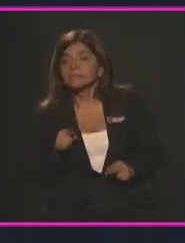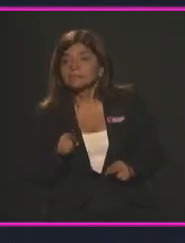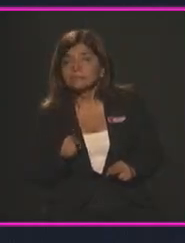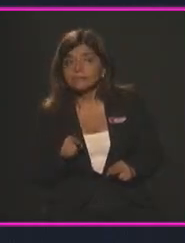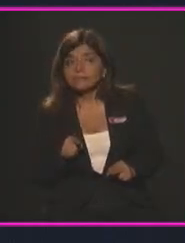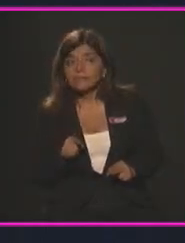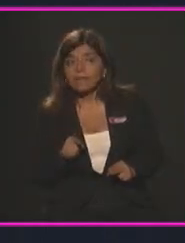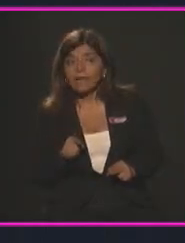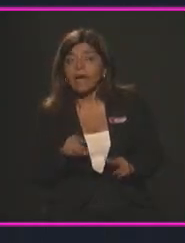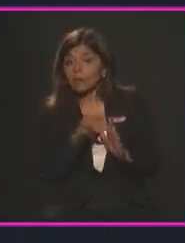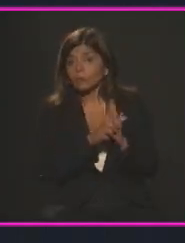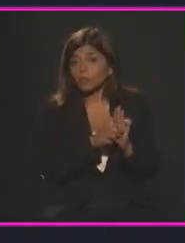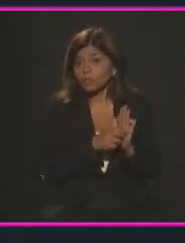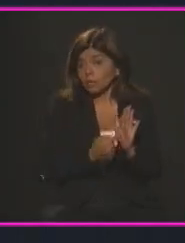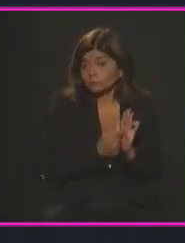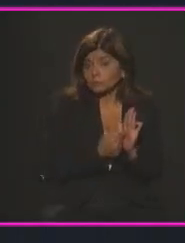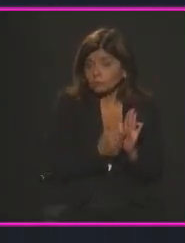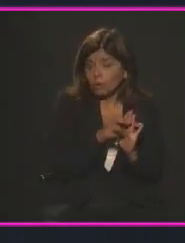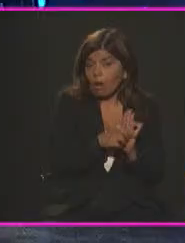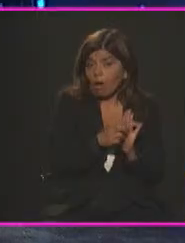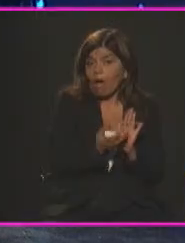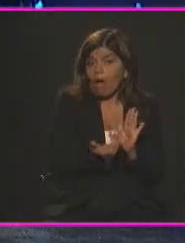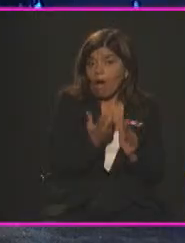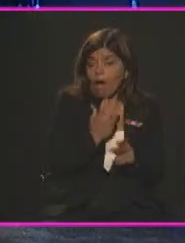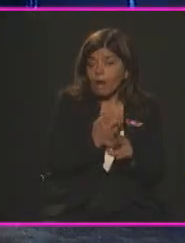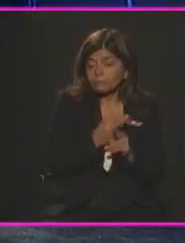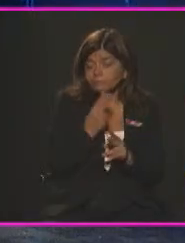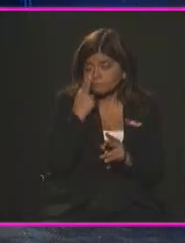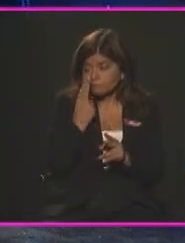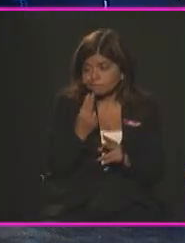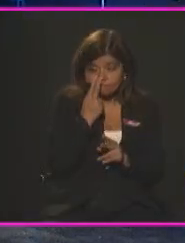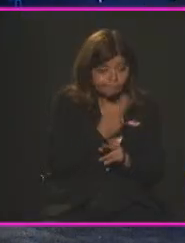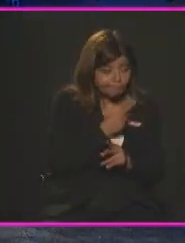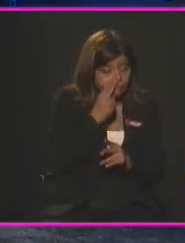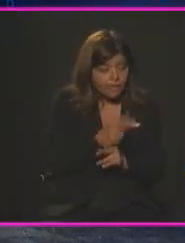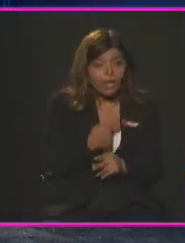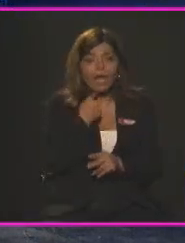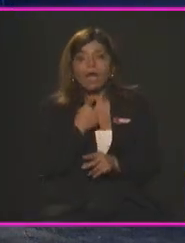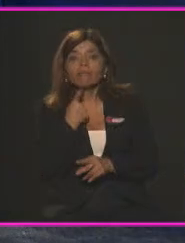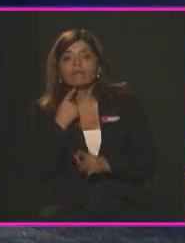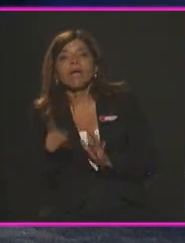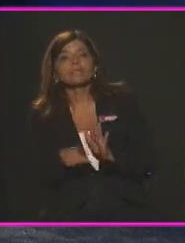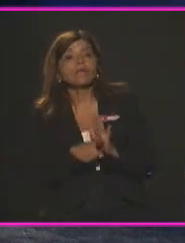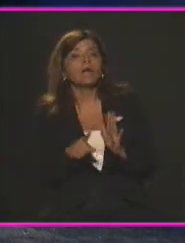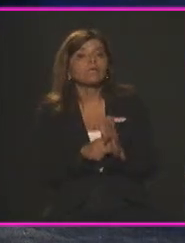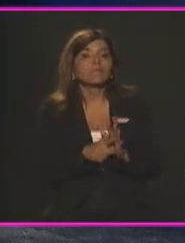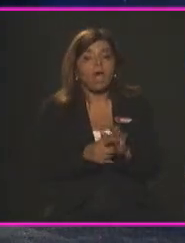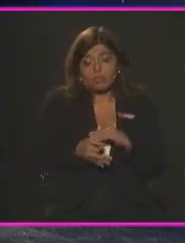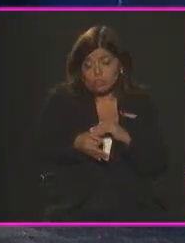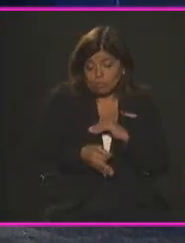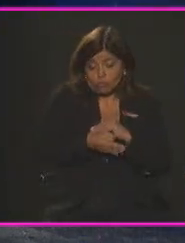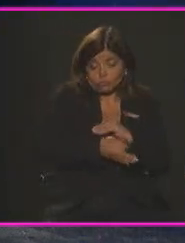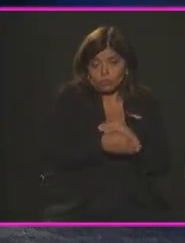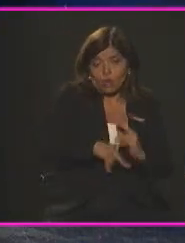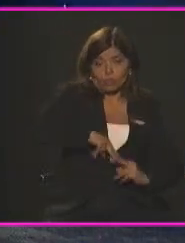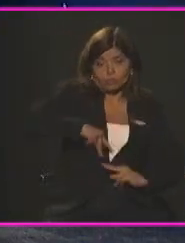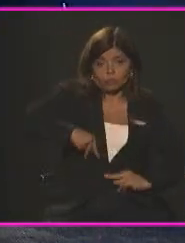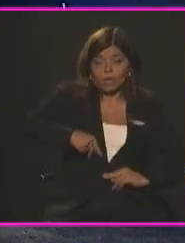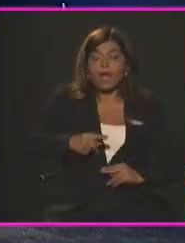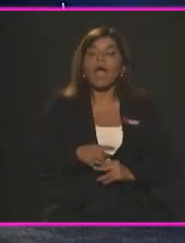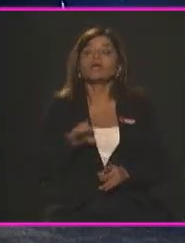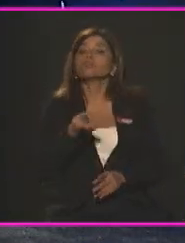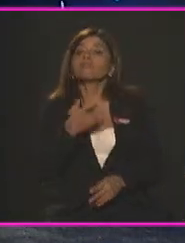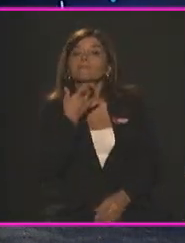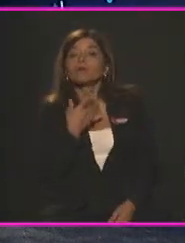turned to citizen science to look at many factors that affect the microbiome. And what we found is that a very simple thing, the number of